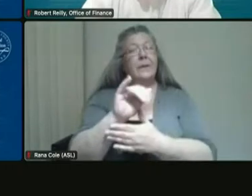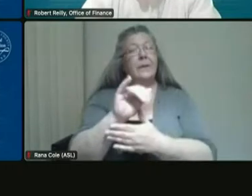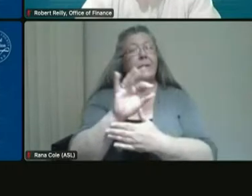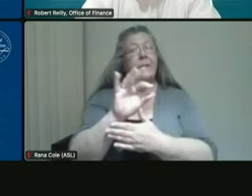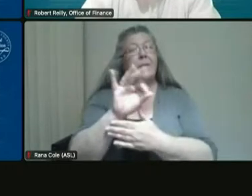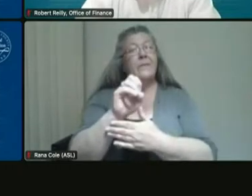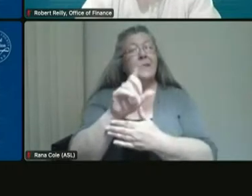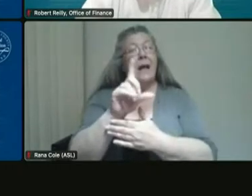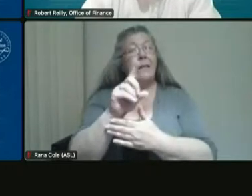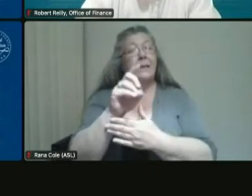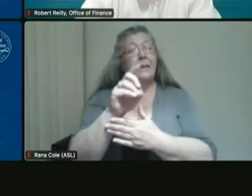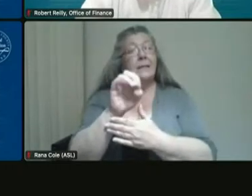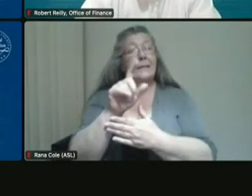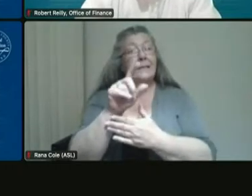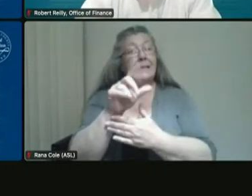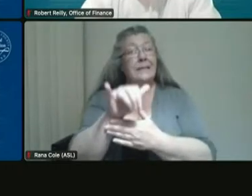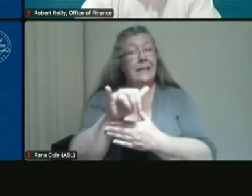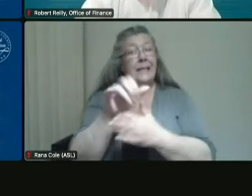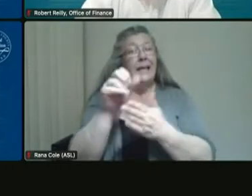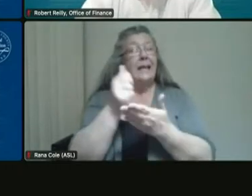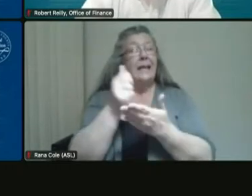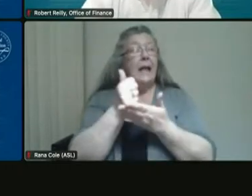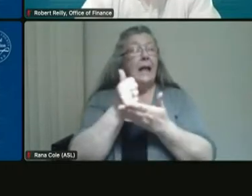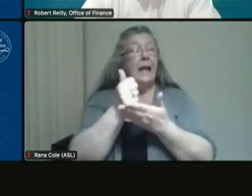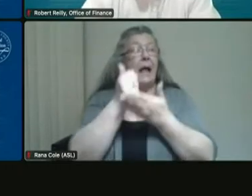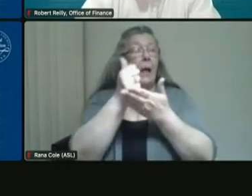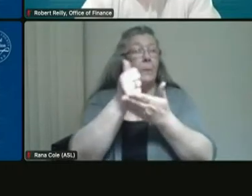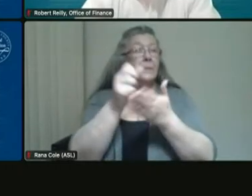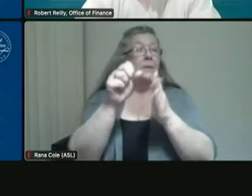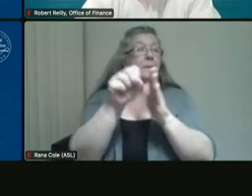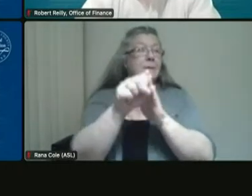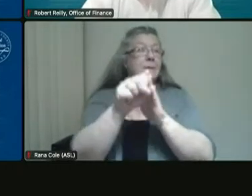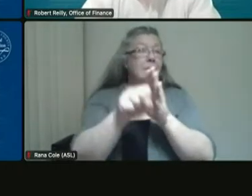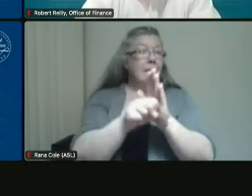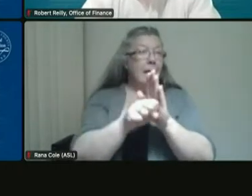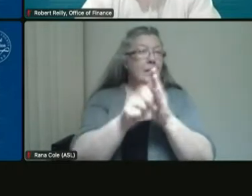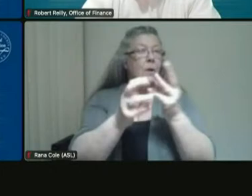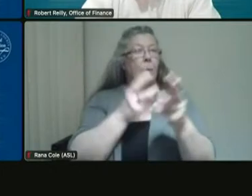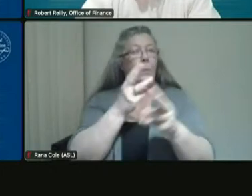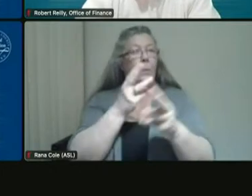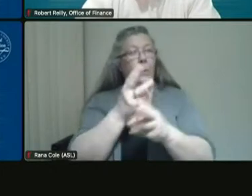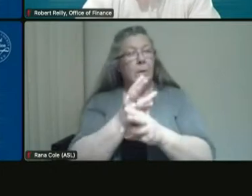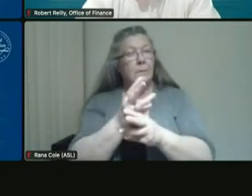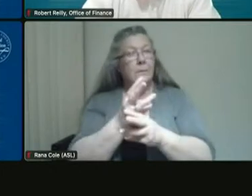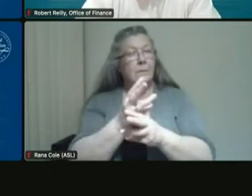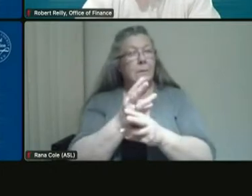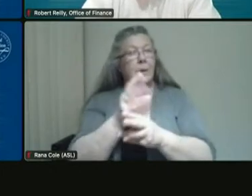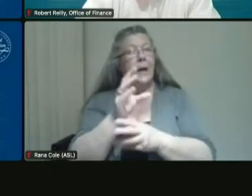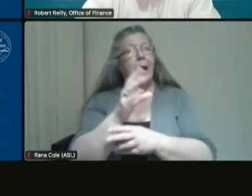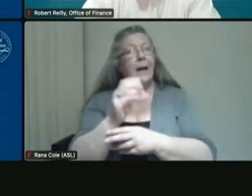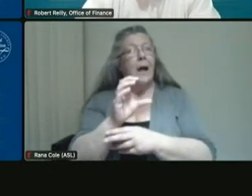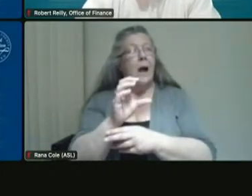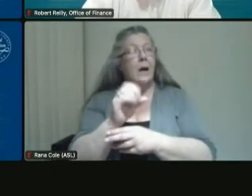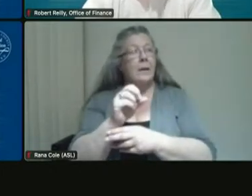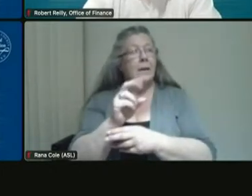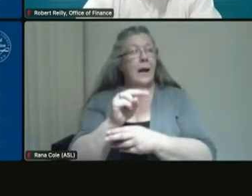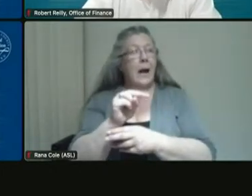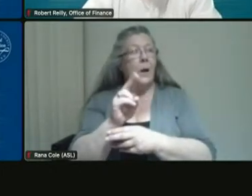it helps our state, it helps the world. And so, that's definitely a continued commitment of ours.